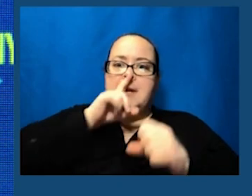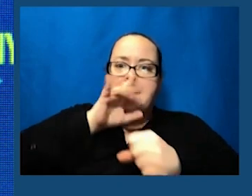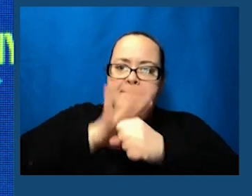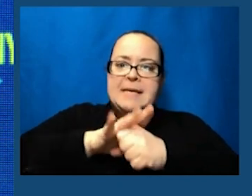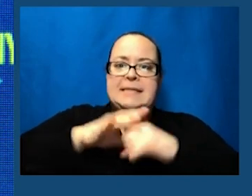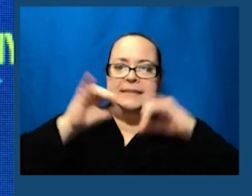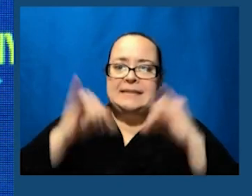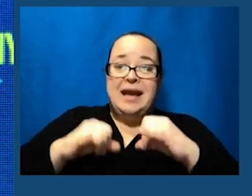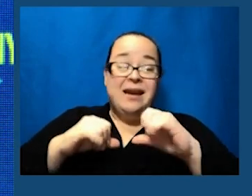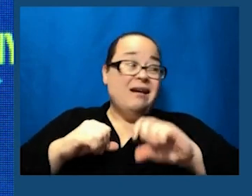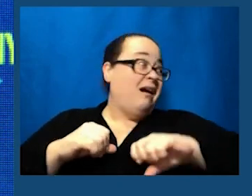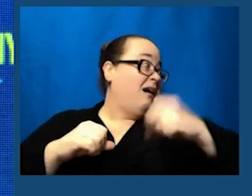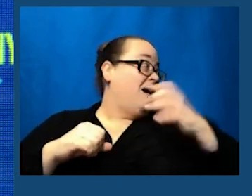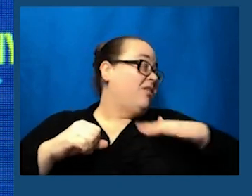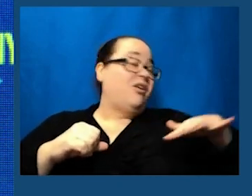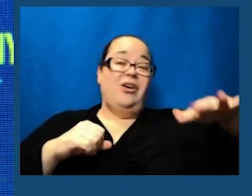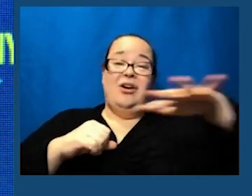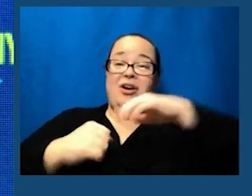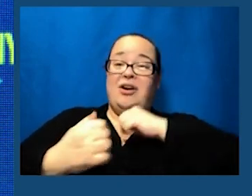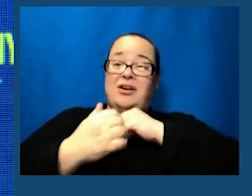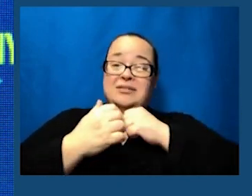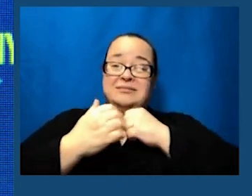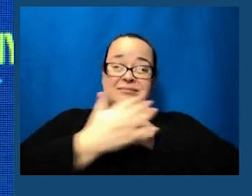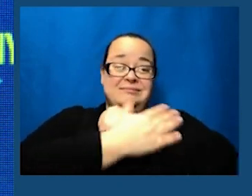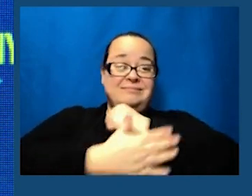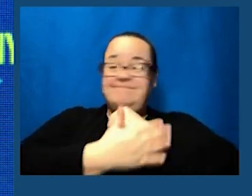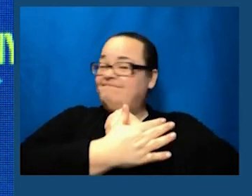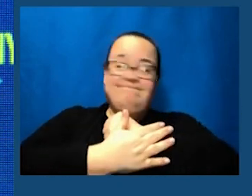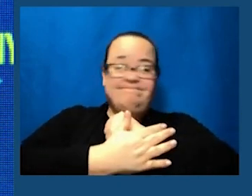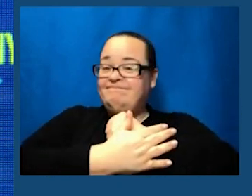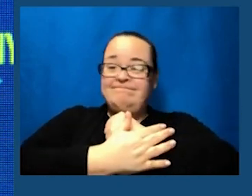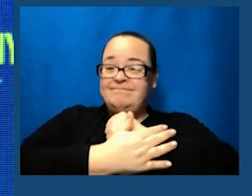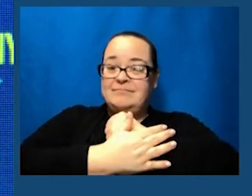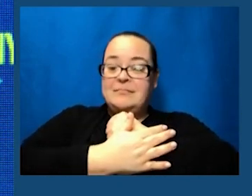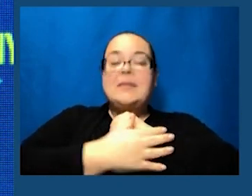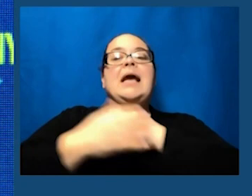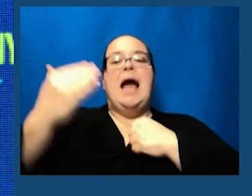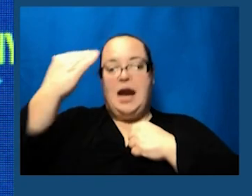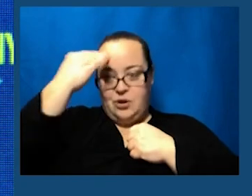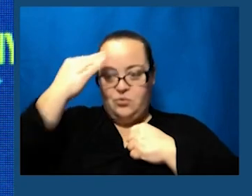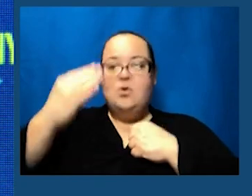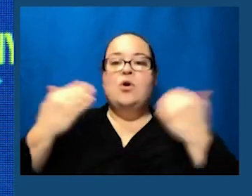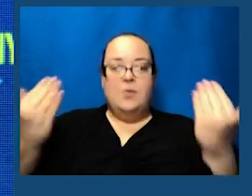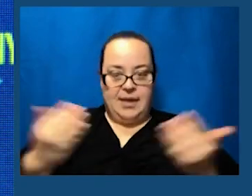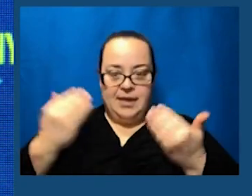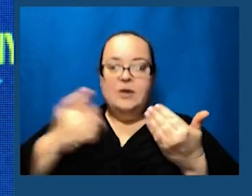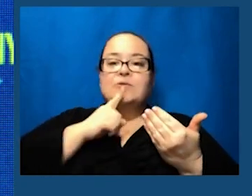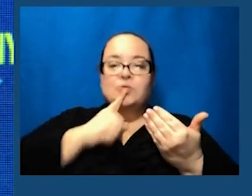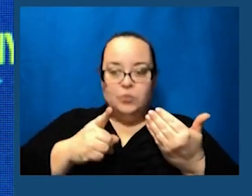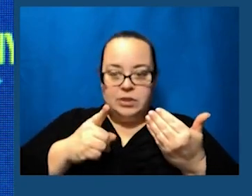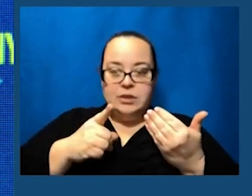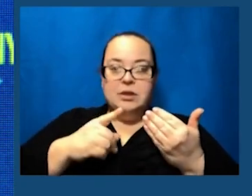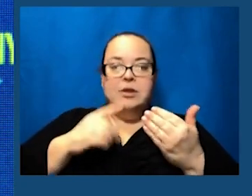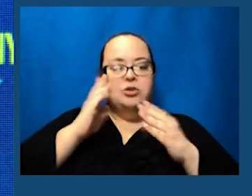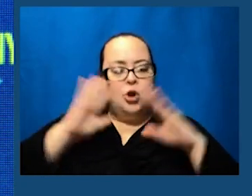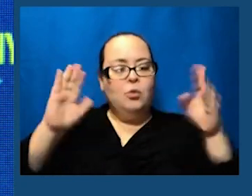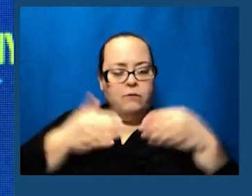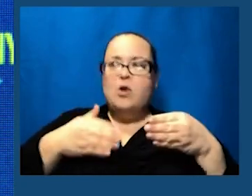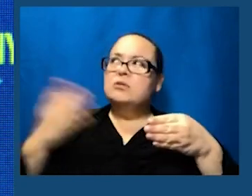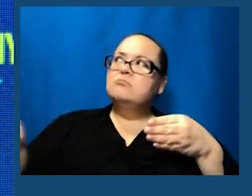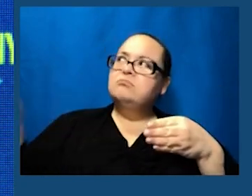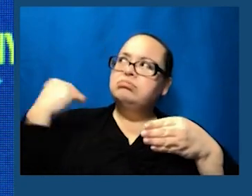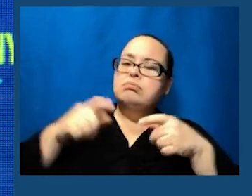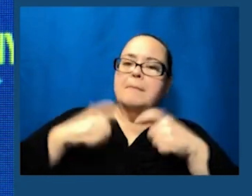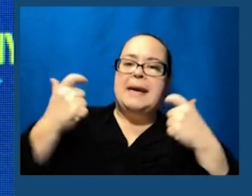something I can sell aside because I know it's real. So we're focusing on the larger businesses coming, our small businesses.